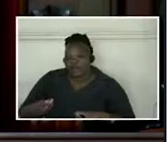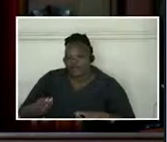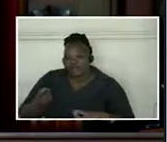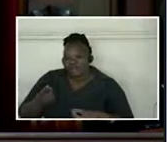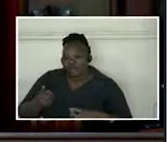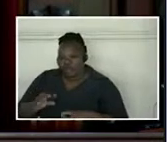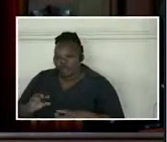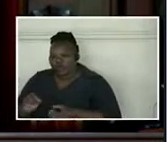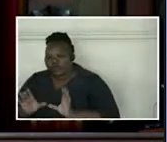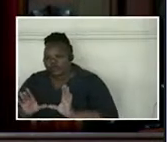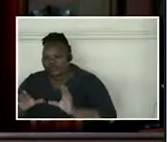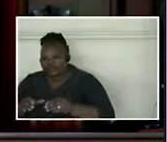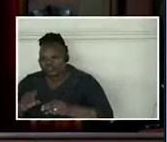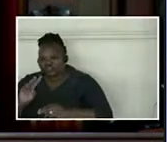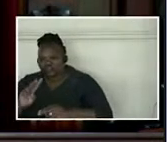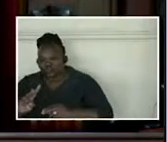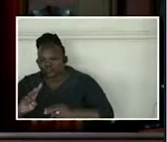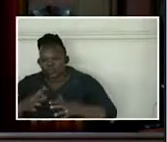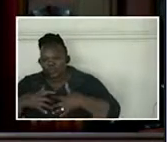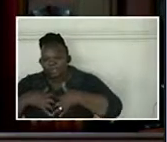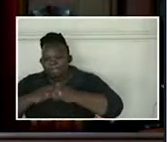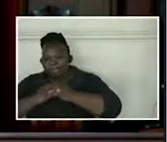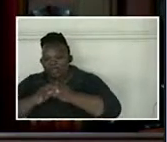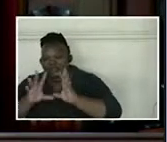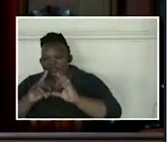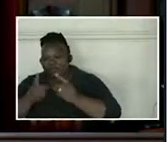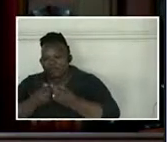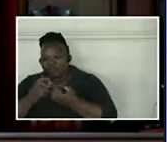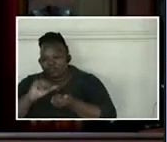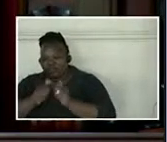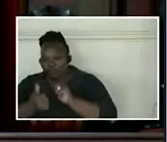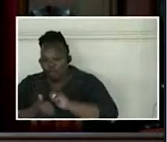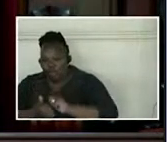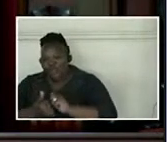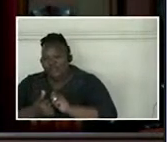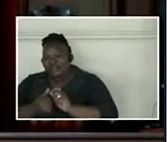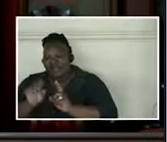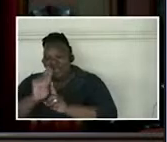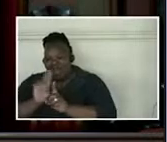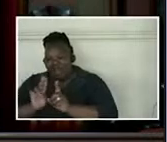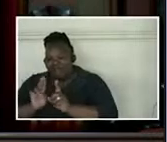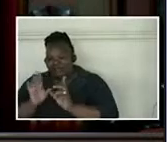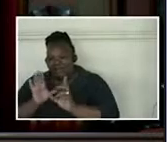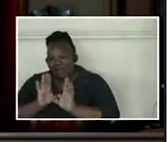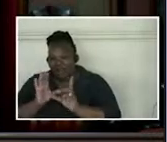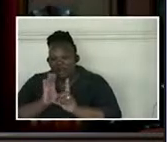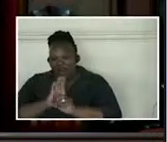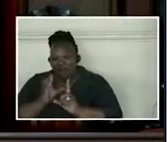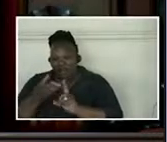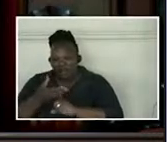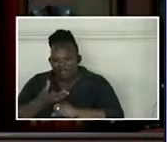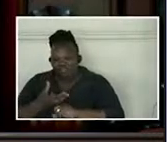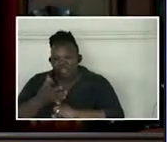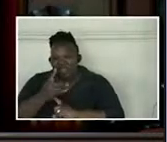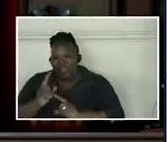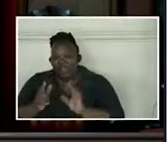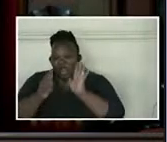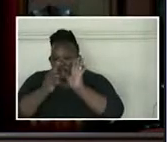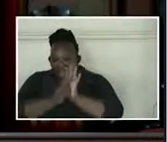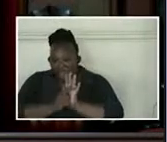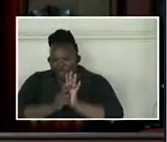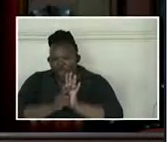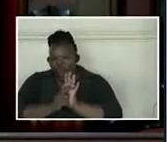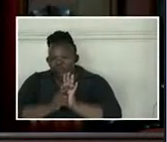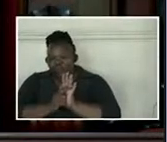2 to create the department of sports arts and culture which is now legally recognized as of the 1st of